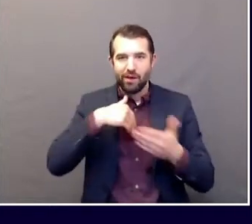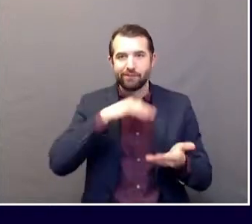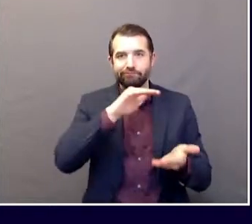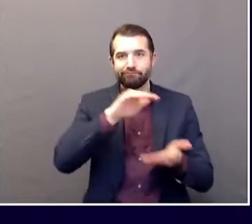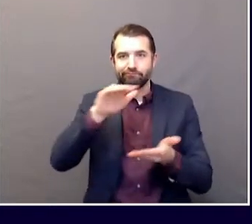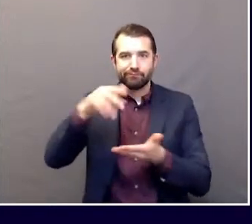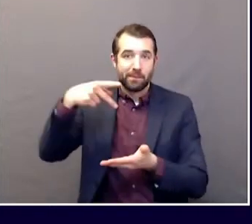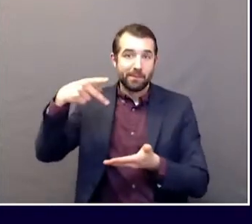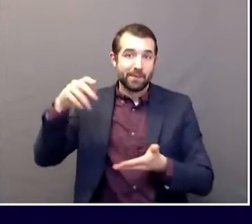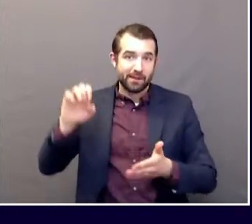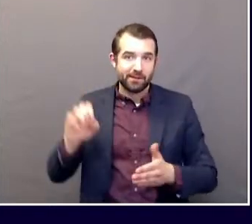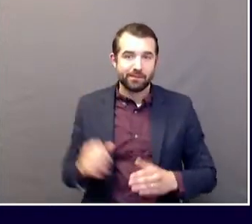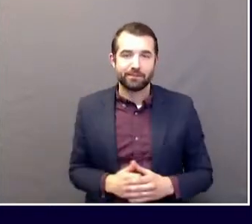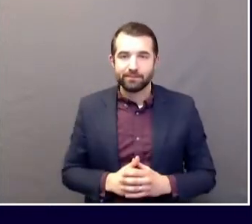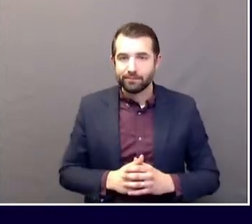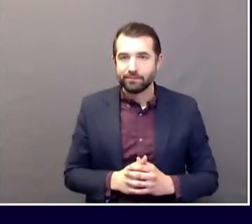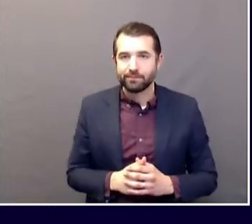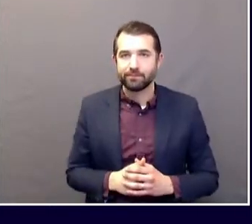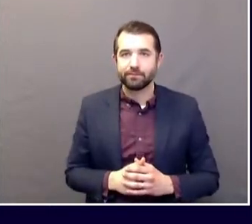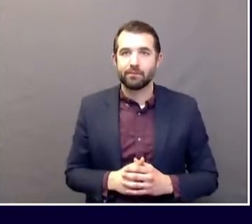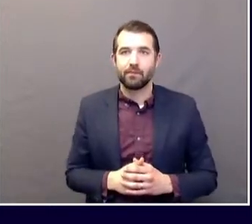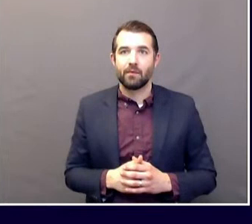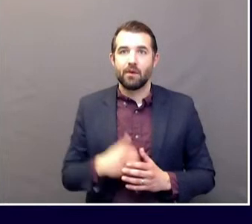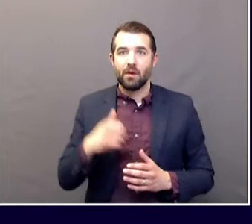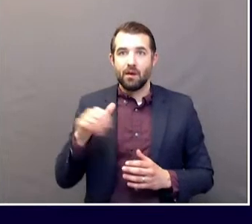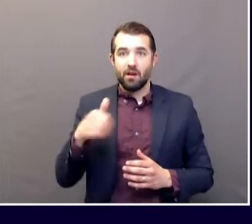Where did some of these affected masks go